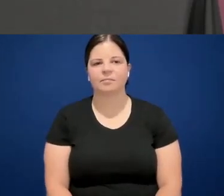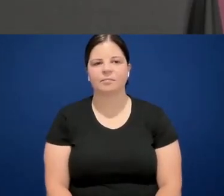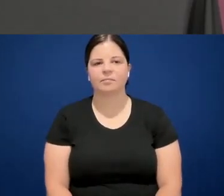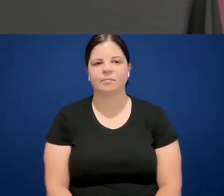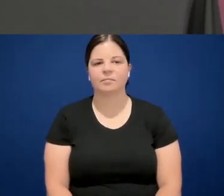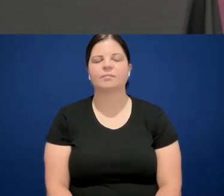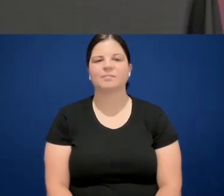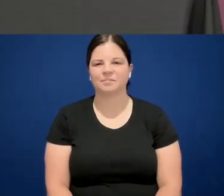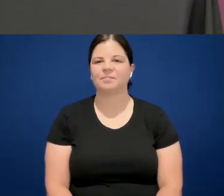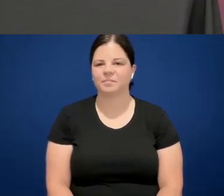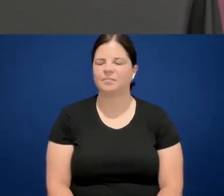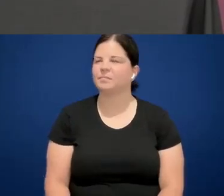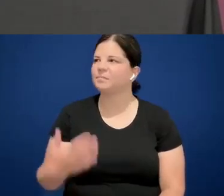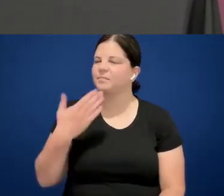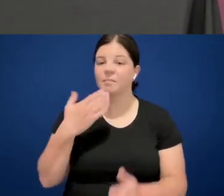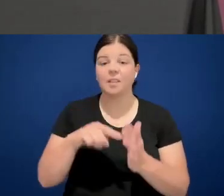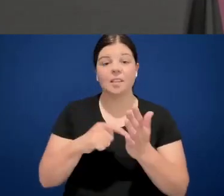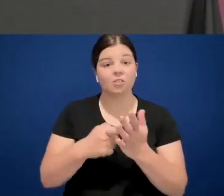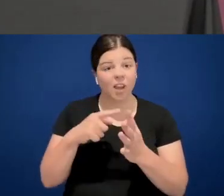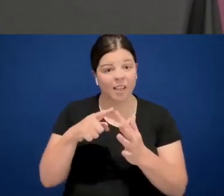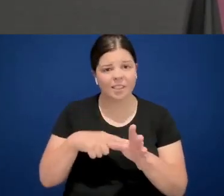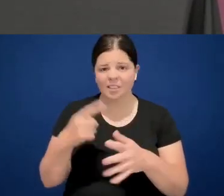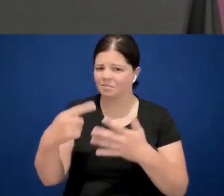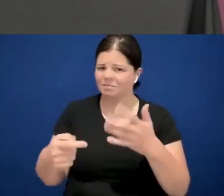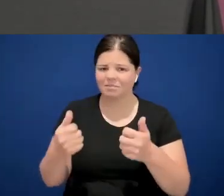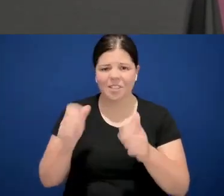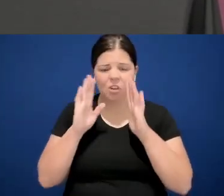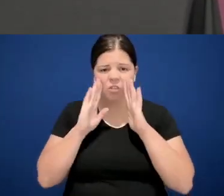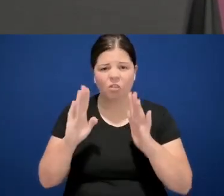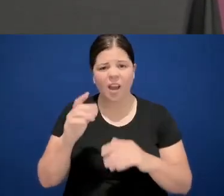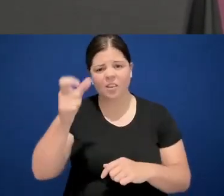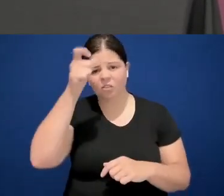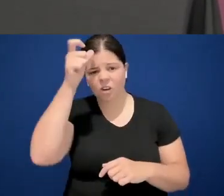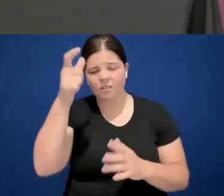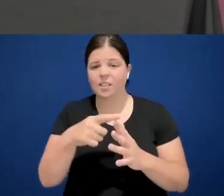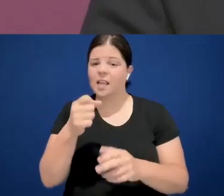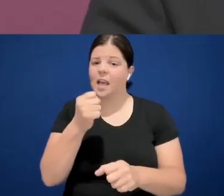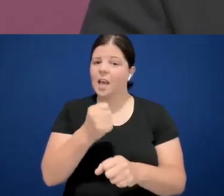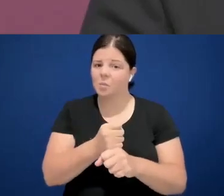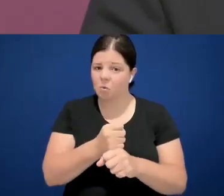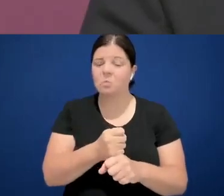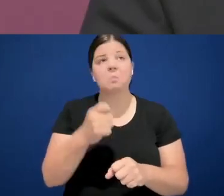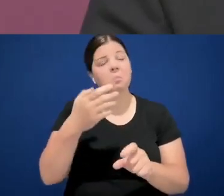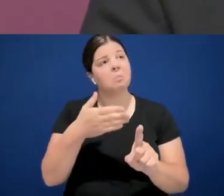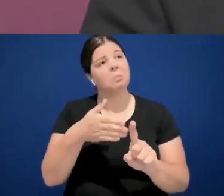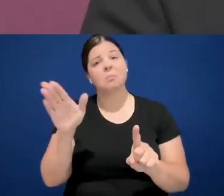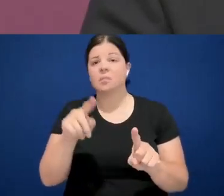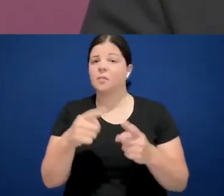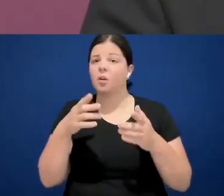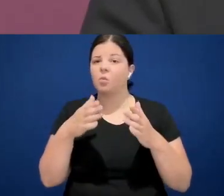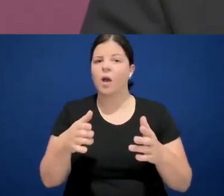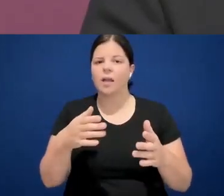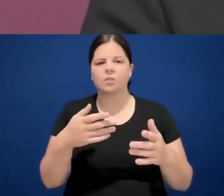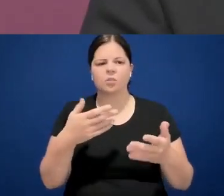Thank you, Tracy. There's some really great and creative examples of how we can rethink the way we deliver corruption